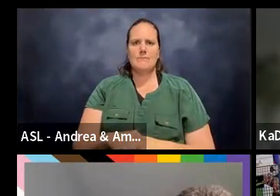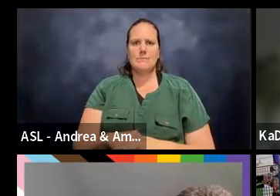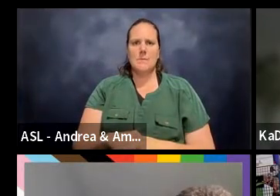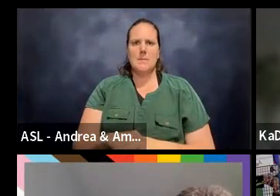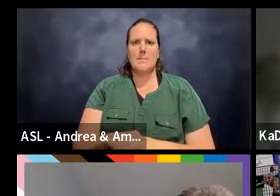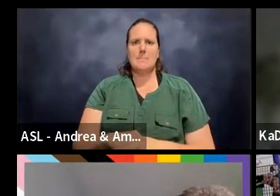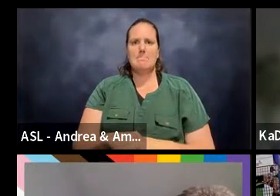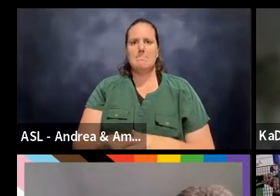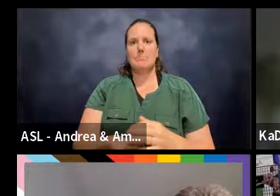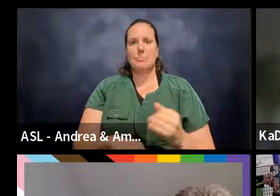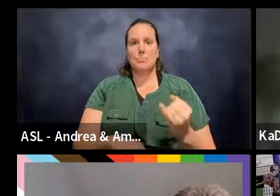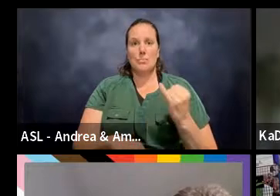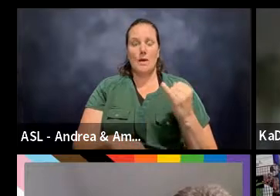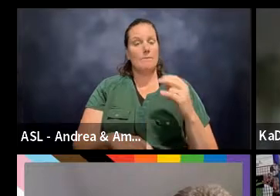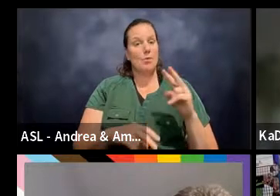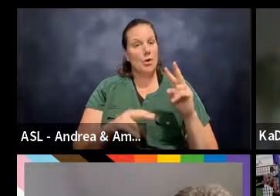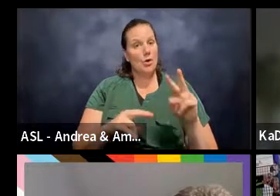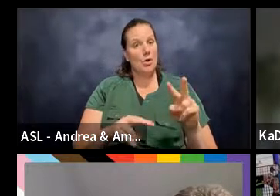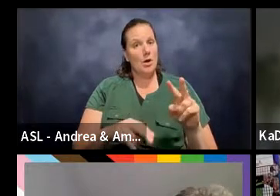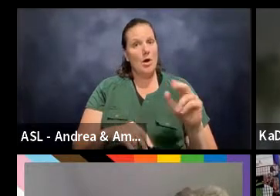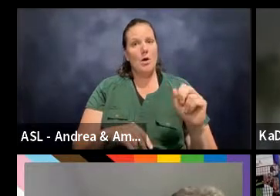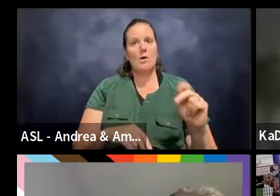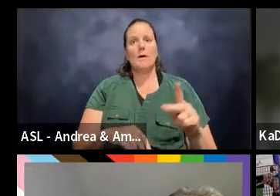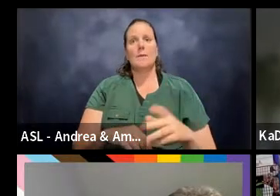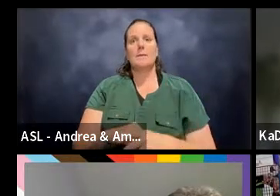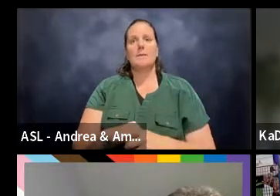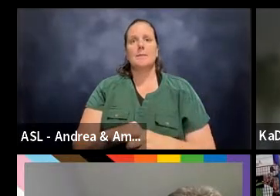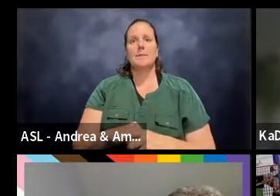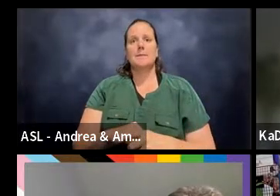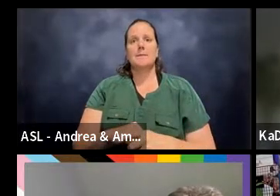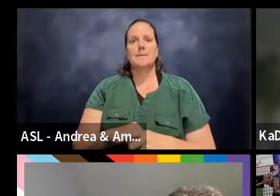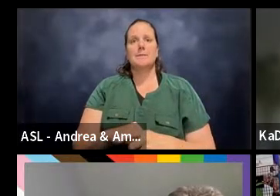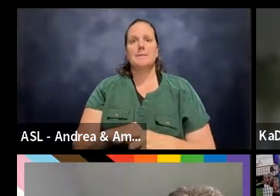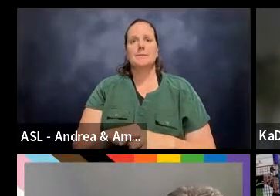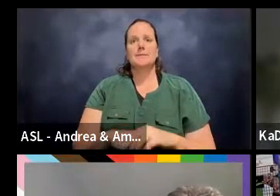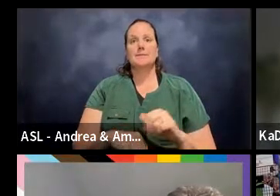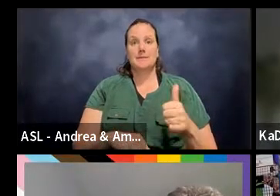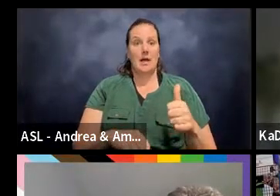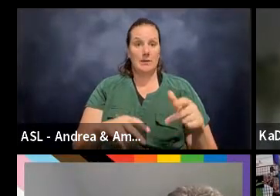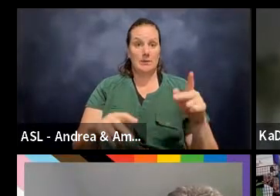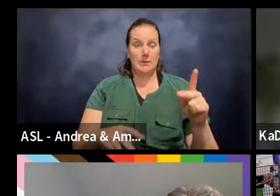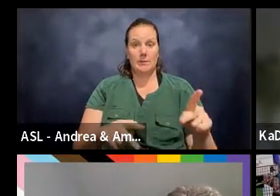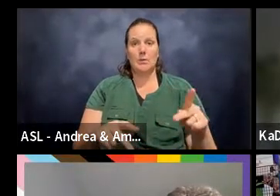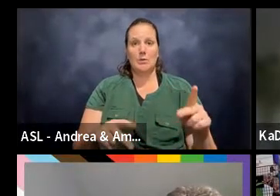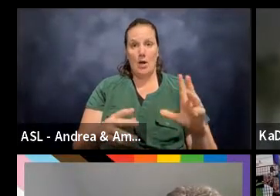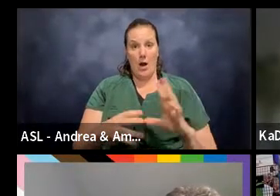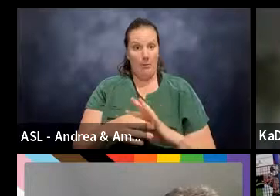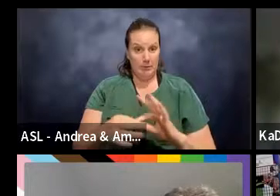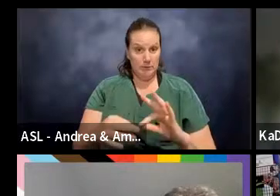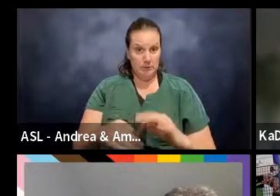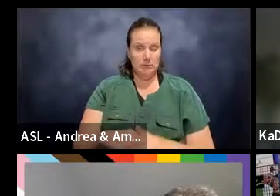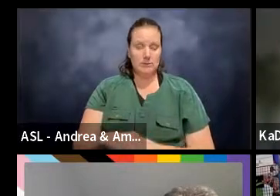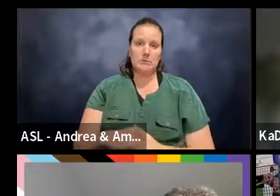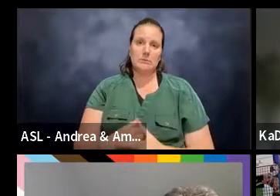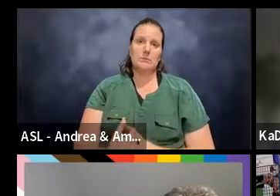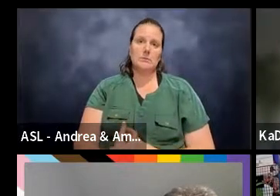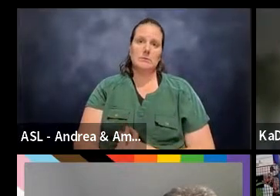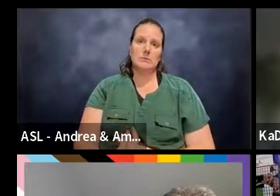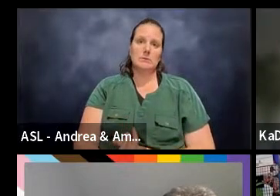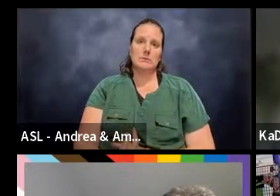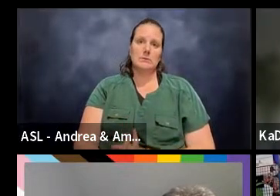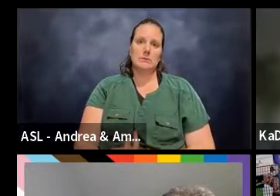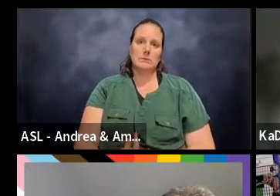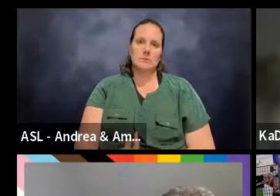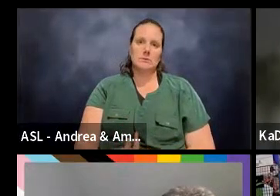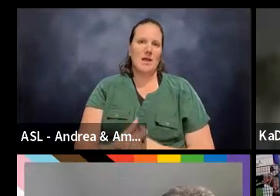If we are just looking at, okay, 10 people commented, that's not